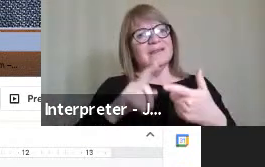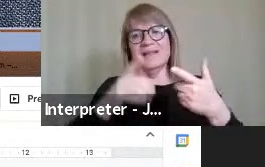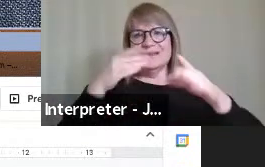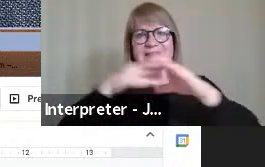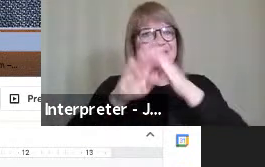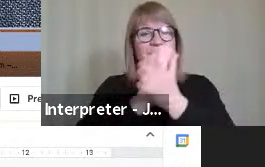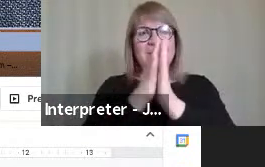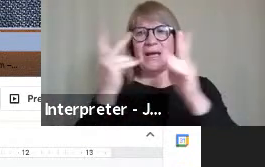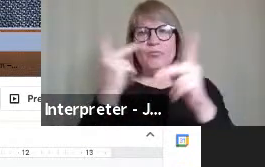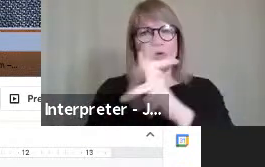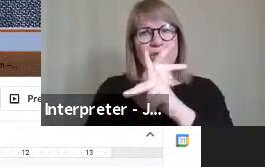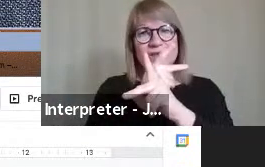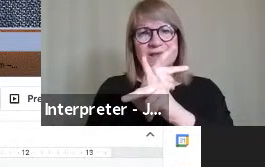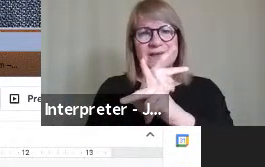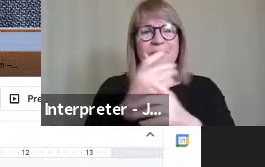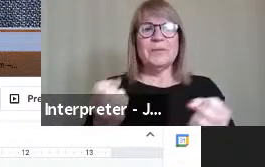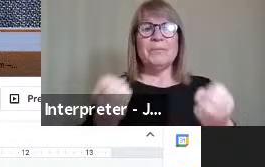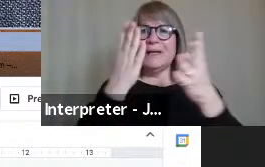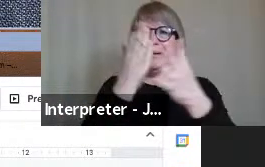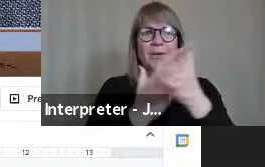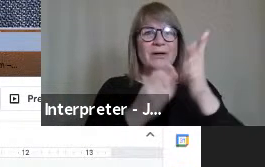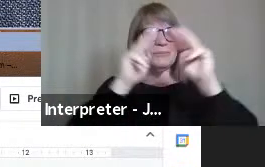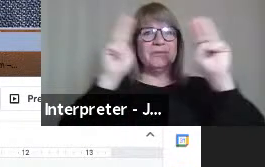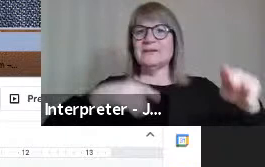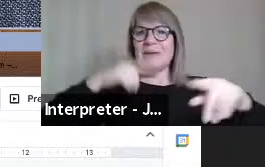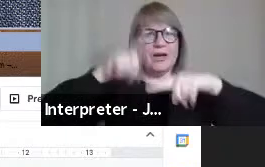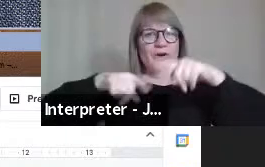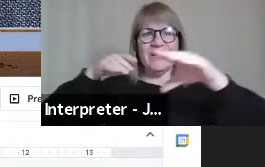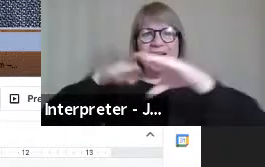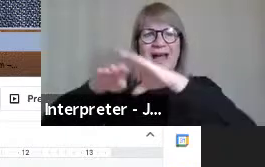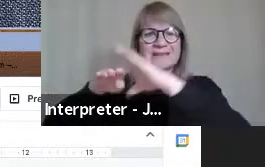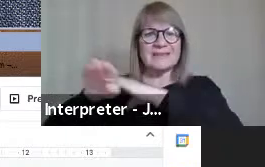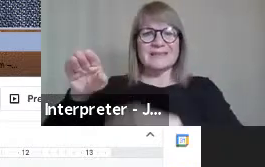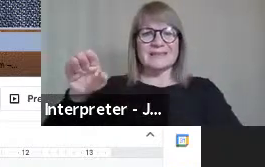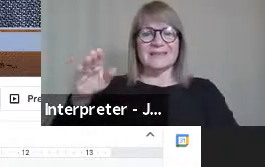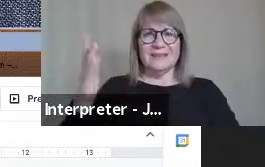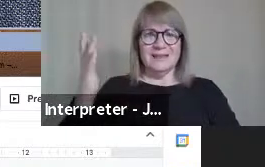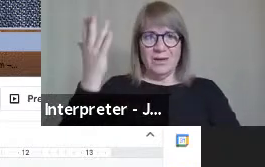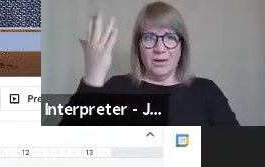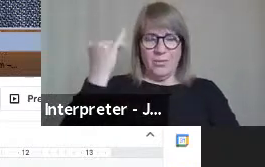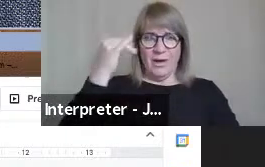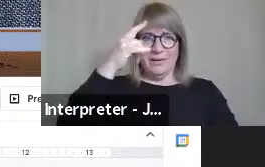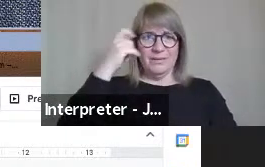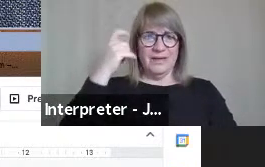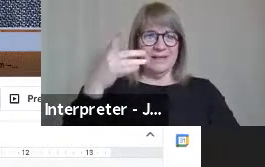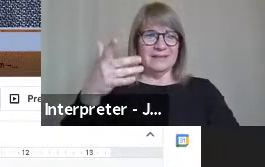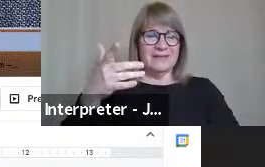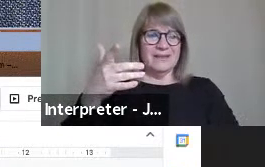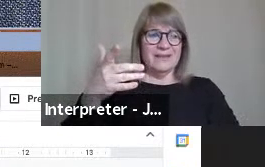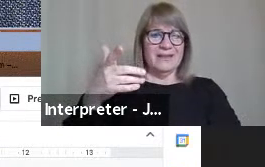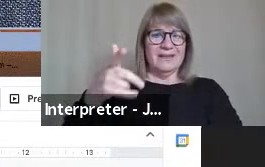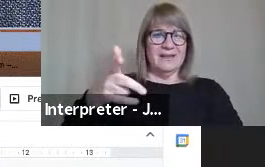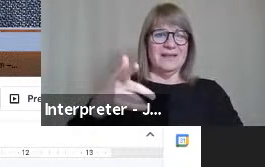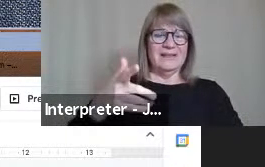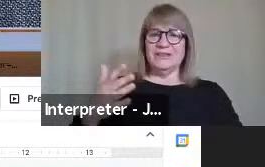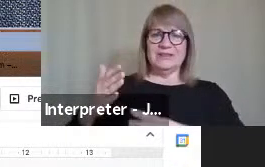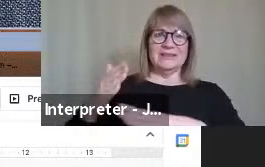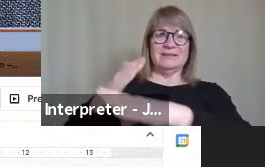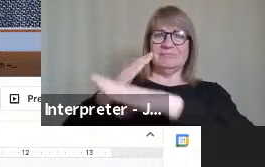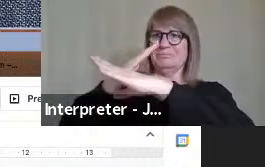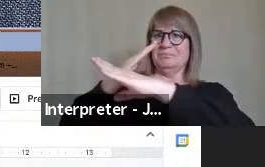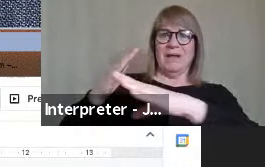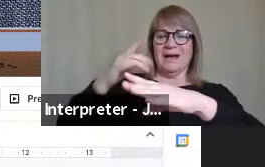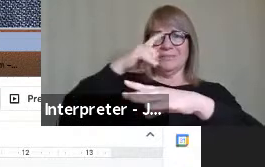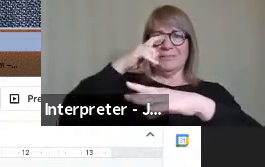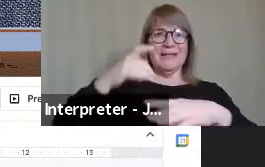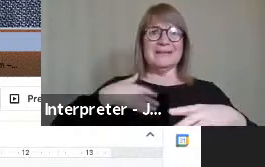of parts of the museum i couldn't access right because they were a lot of bark and different things that my power my scooter could not go